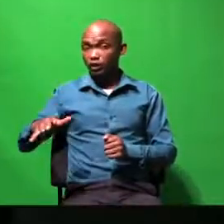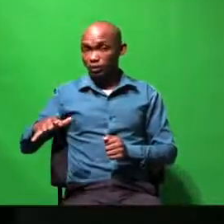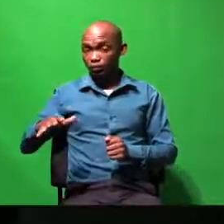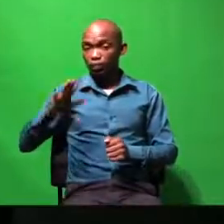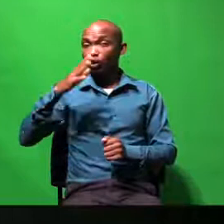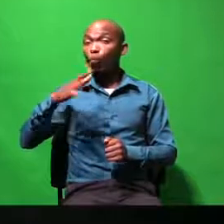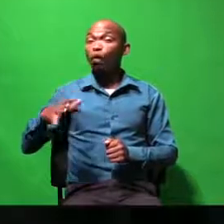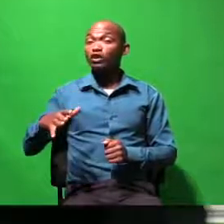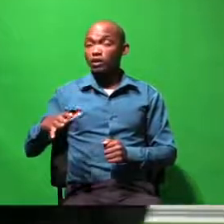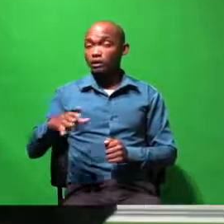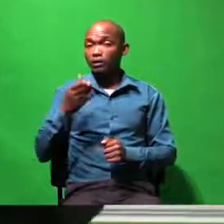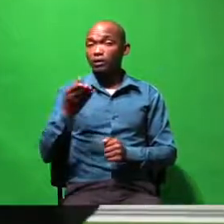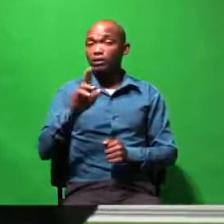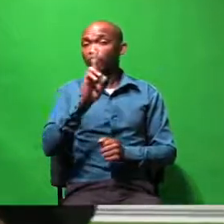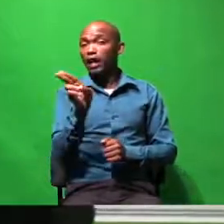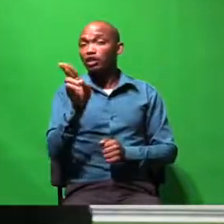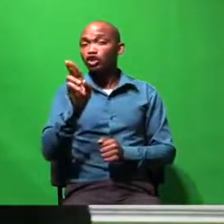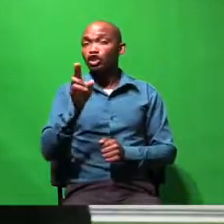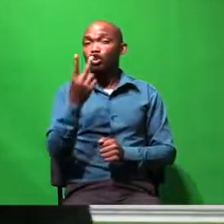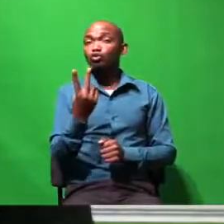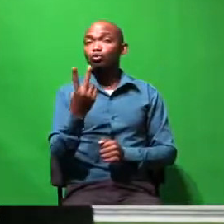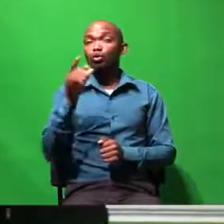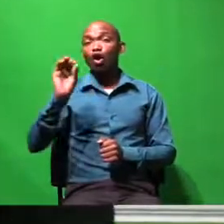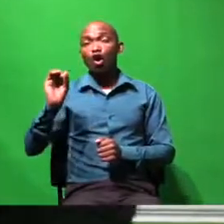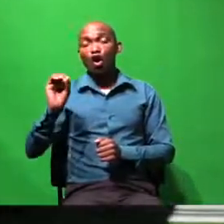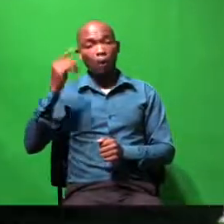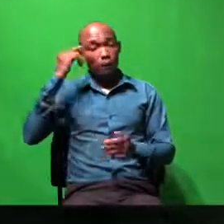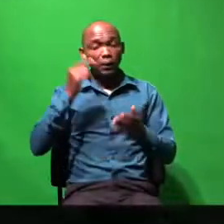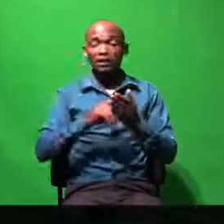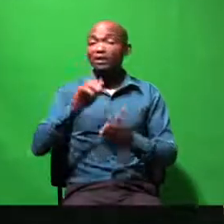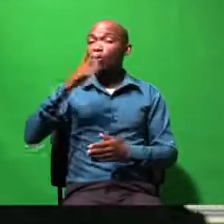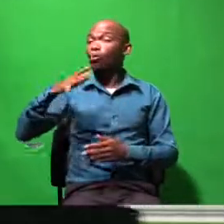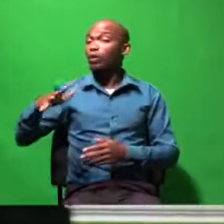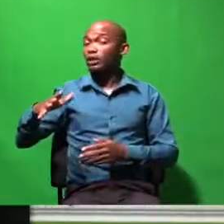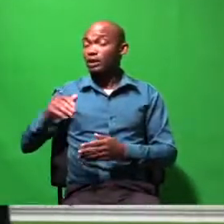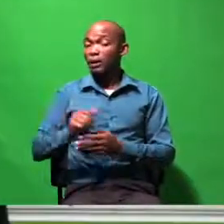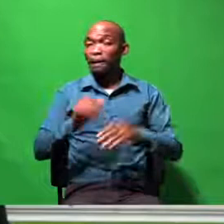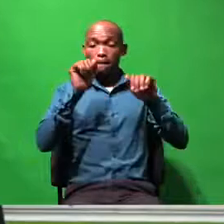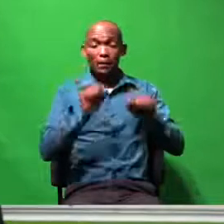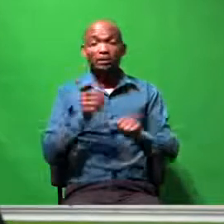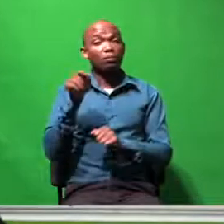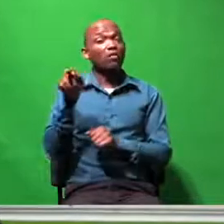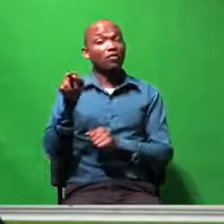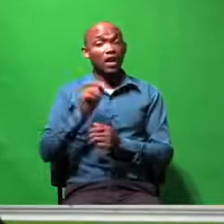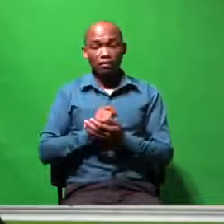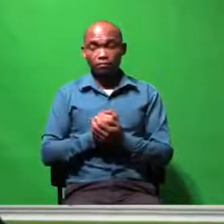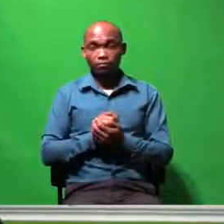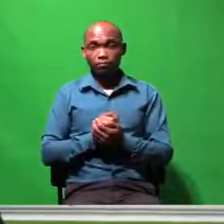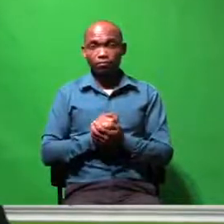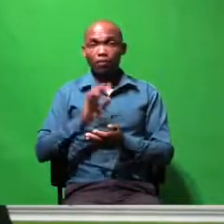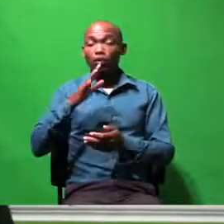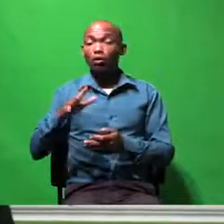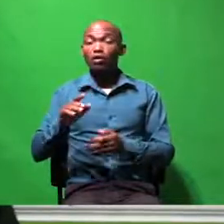fluid. Blood in a form, in a fluid form. So water must be there.